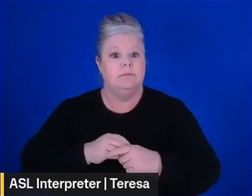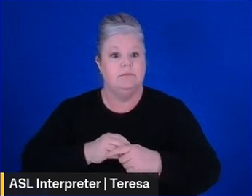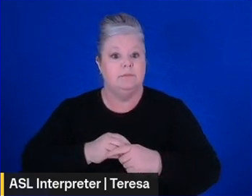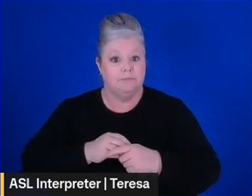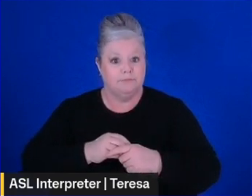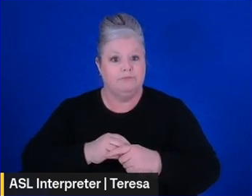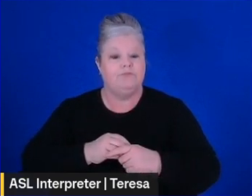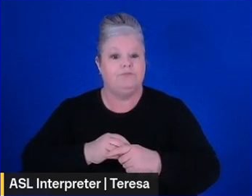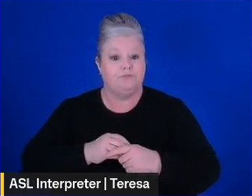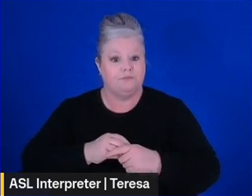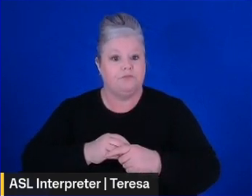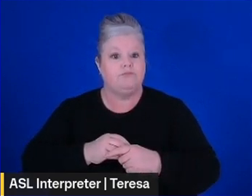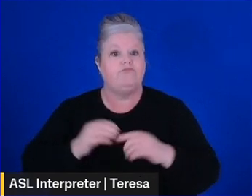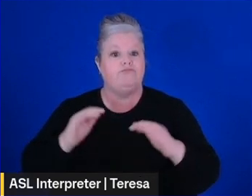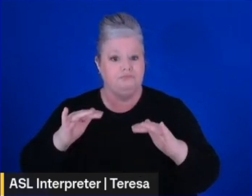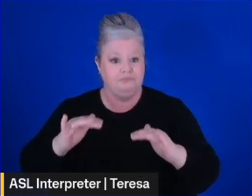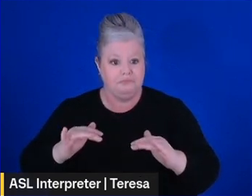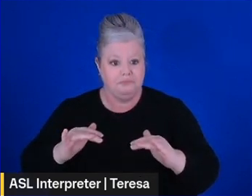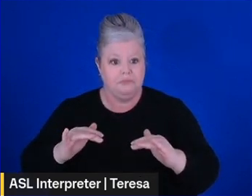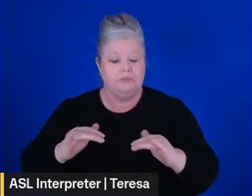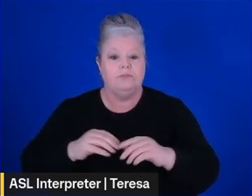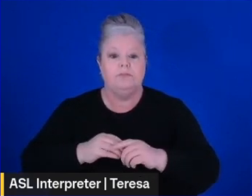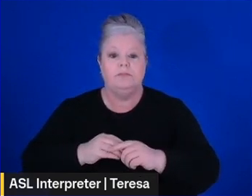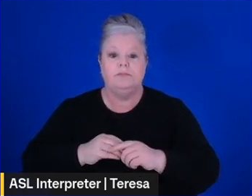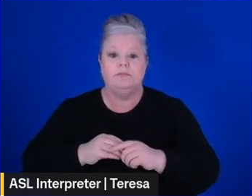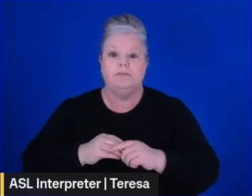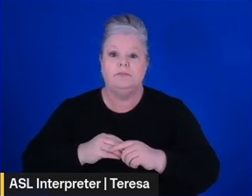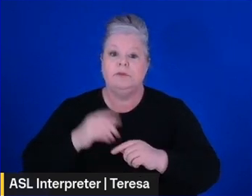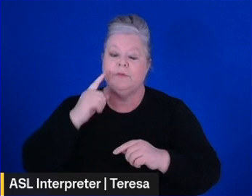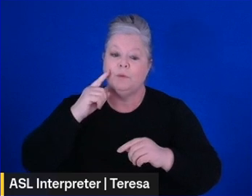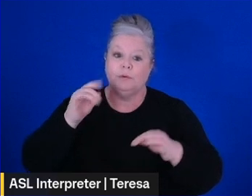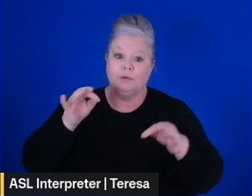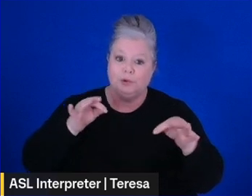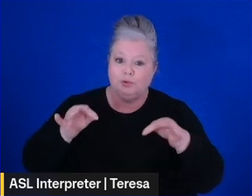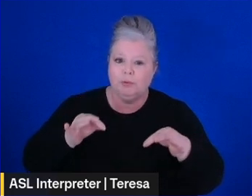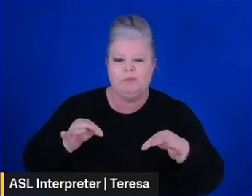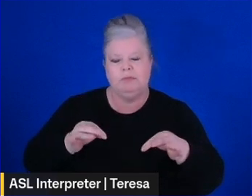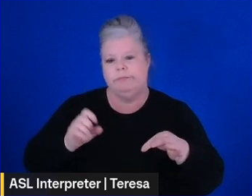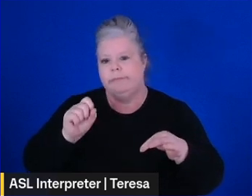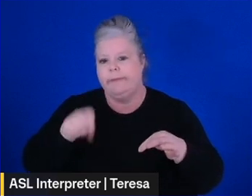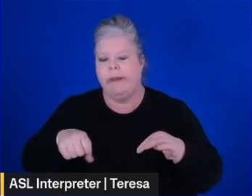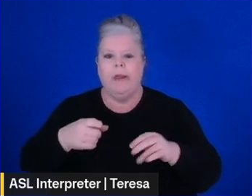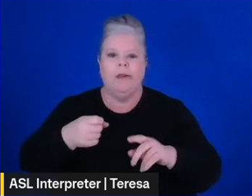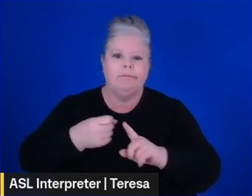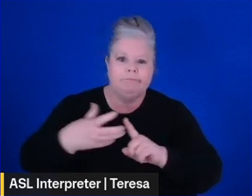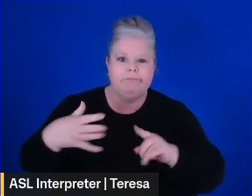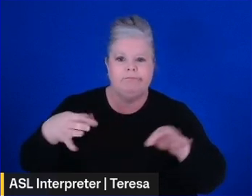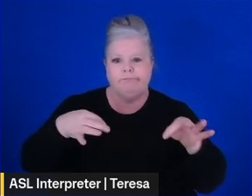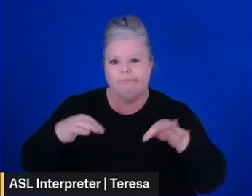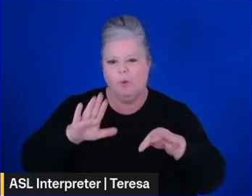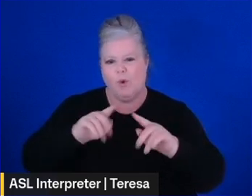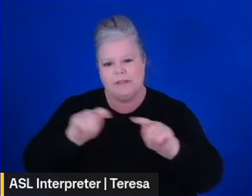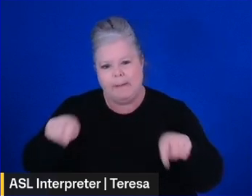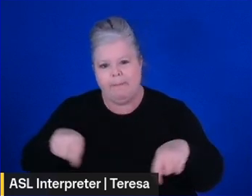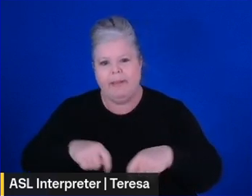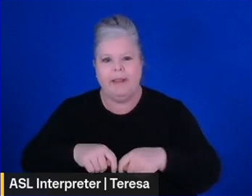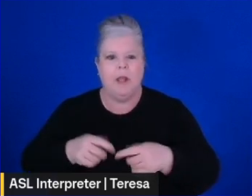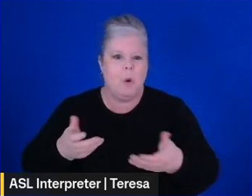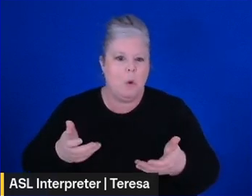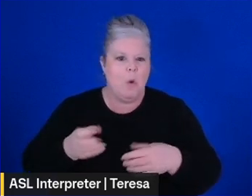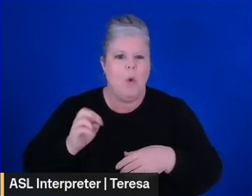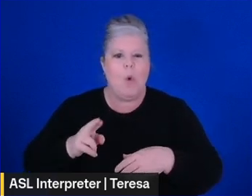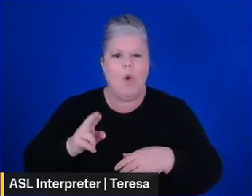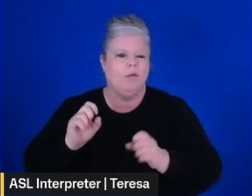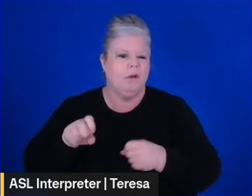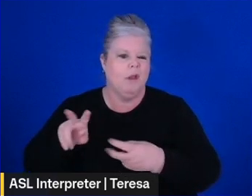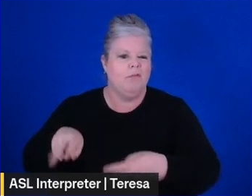So it's time to describe. You can describe your template as you like, but you can also import the README